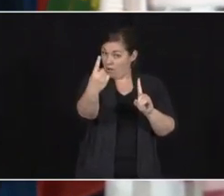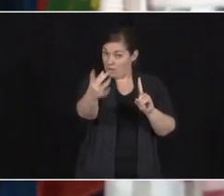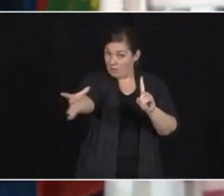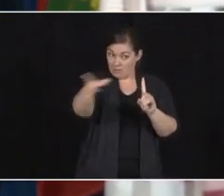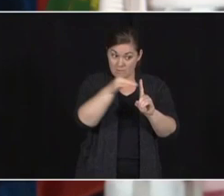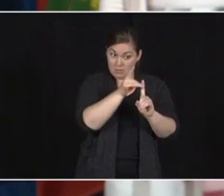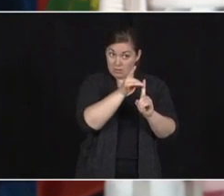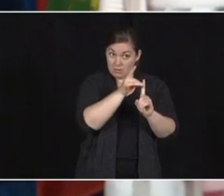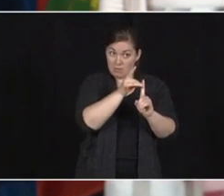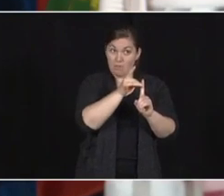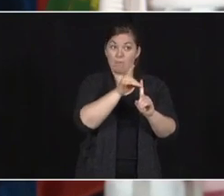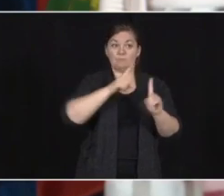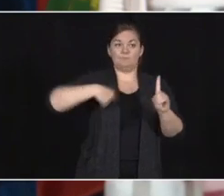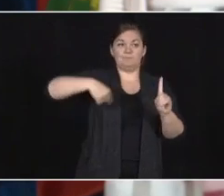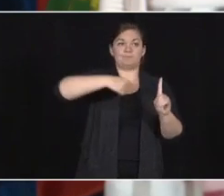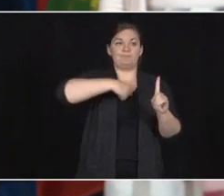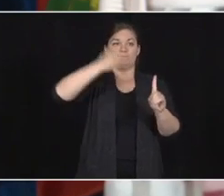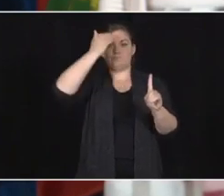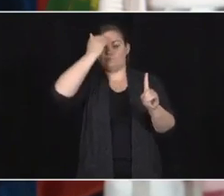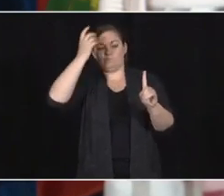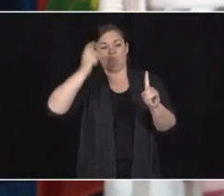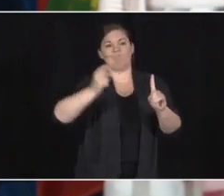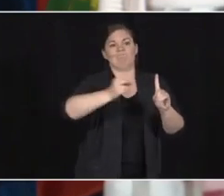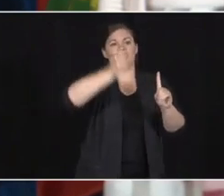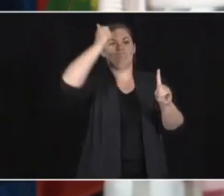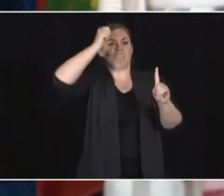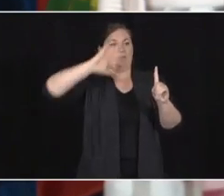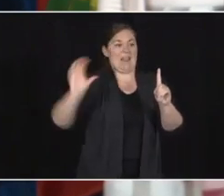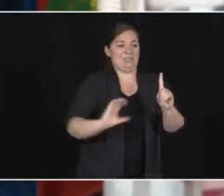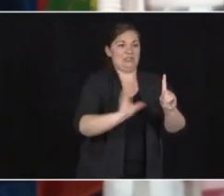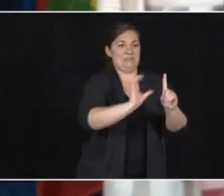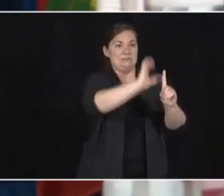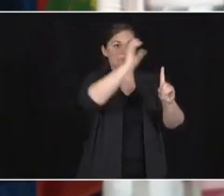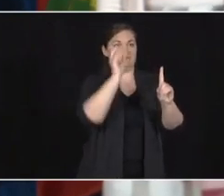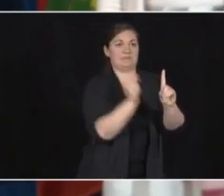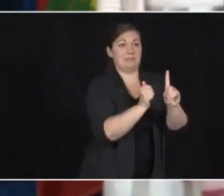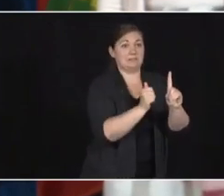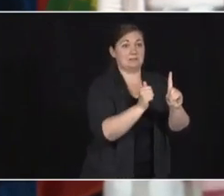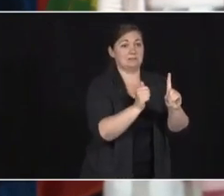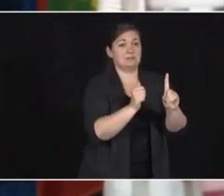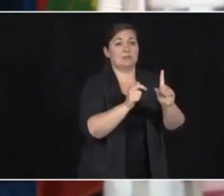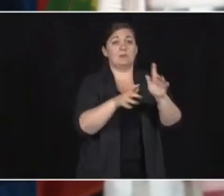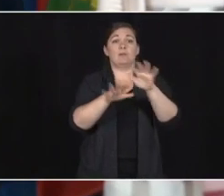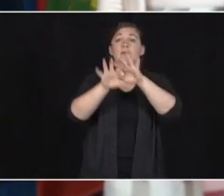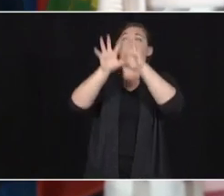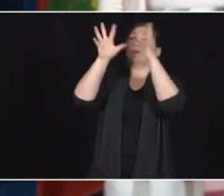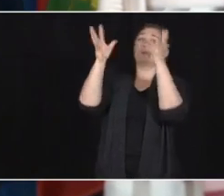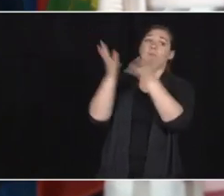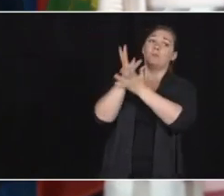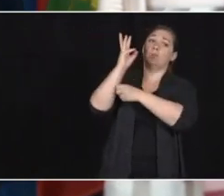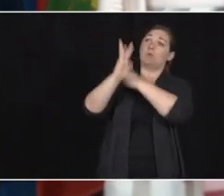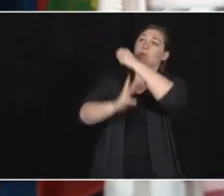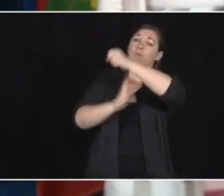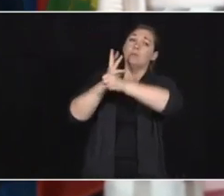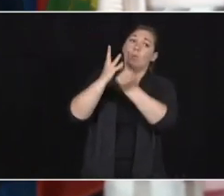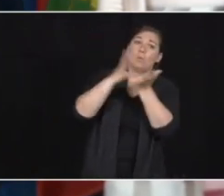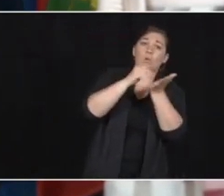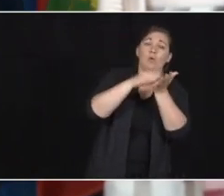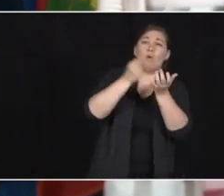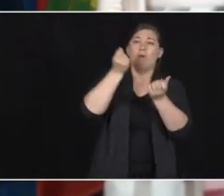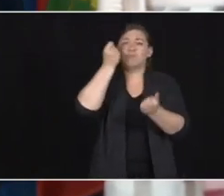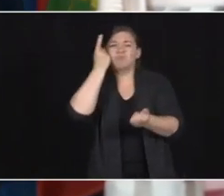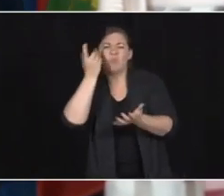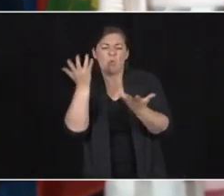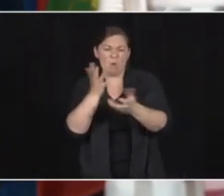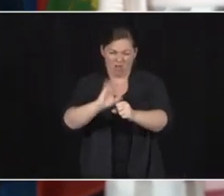to move quickly. So around the world, all countries are learning about COVID-19 and the impact that it's having, and